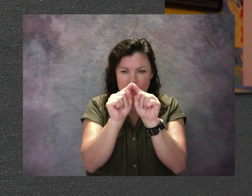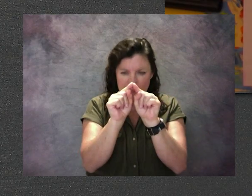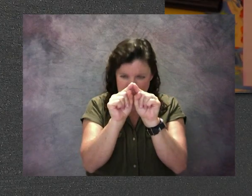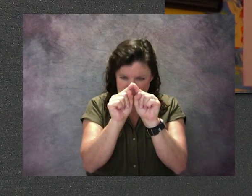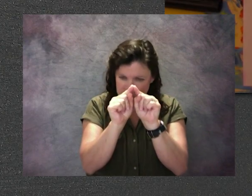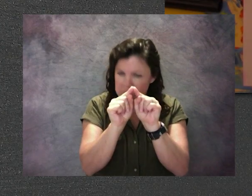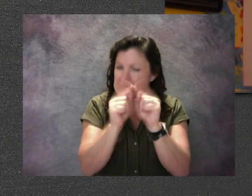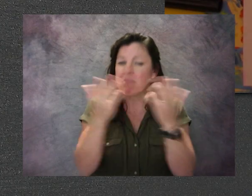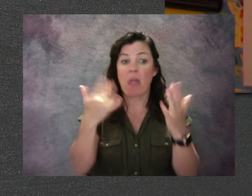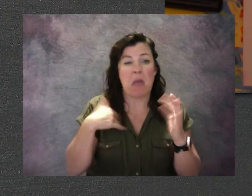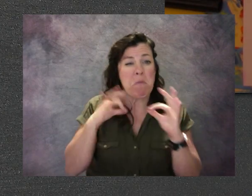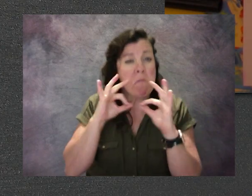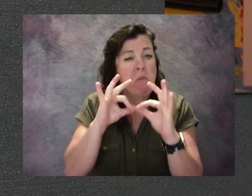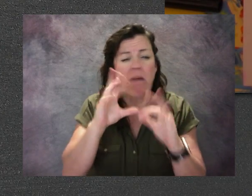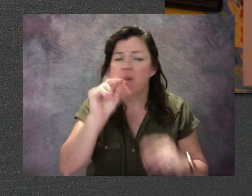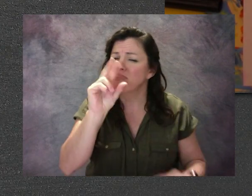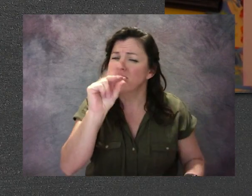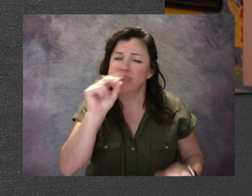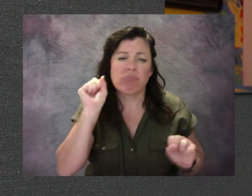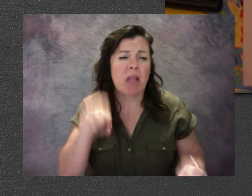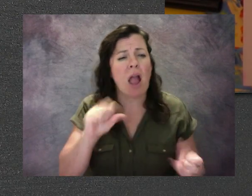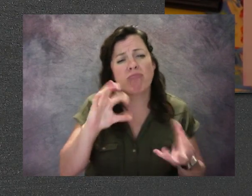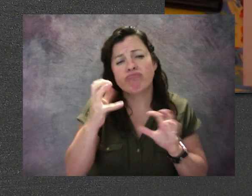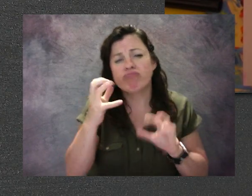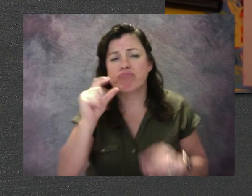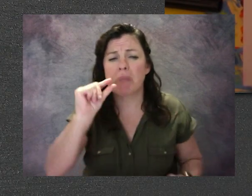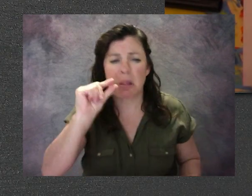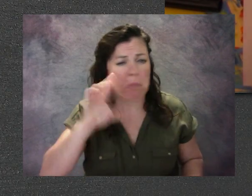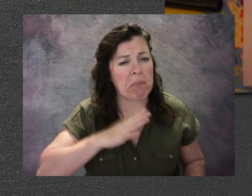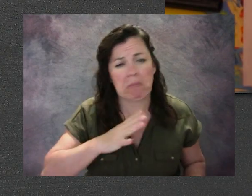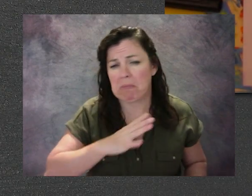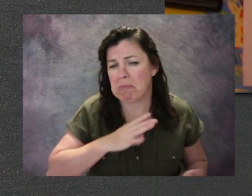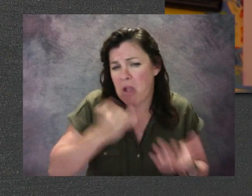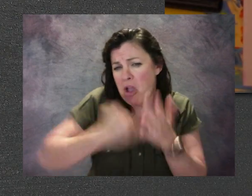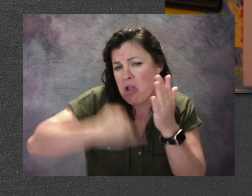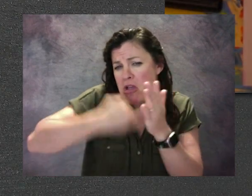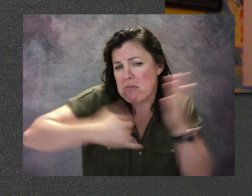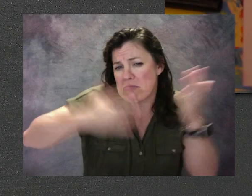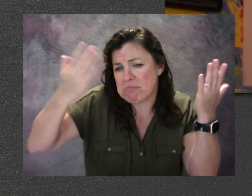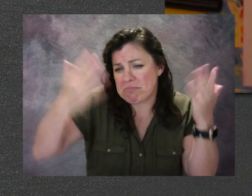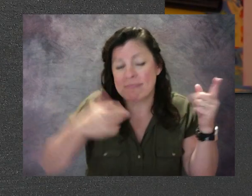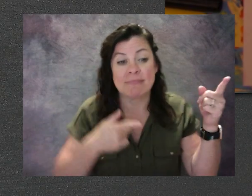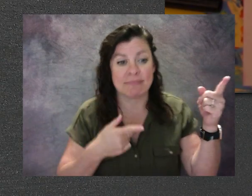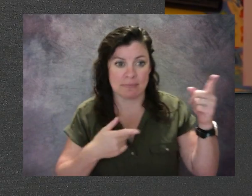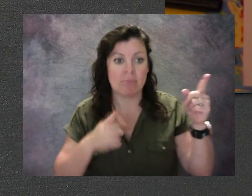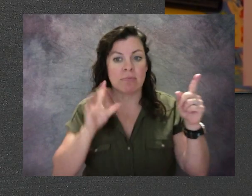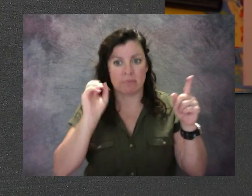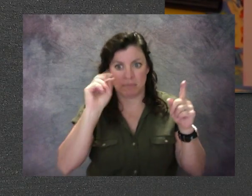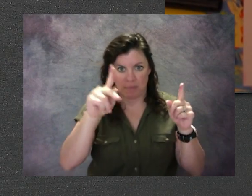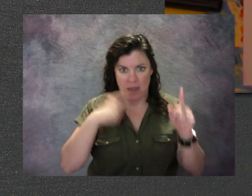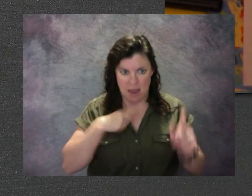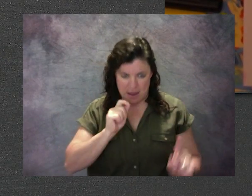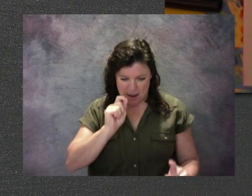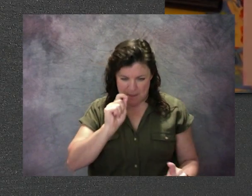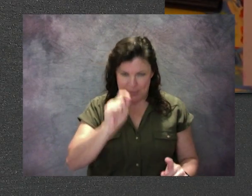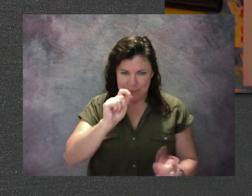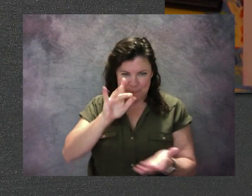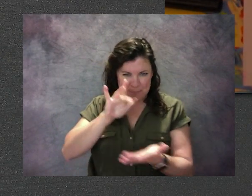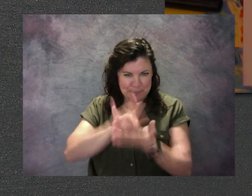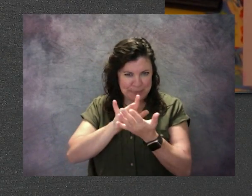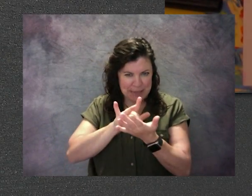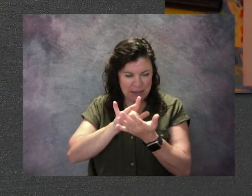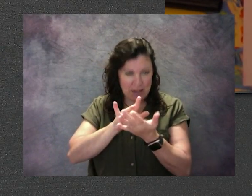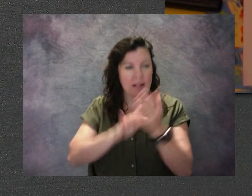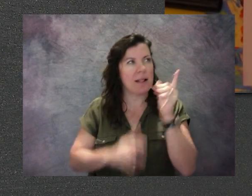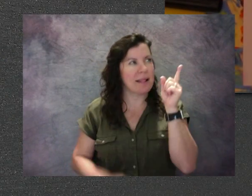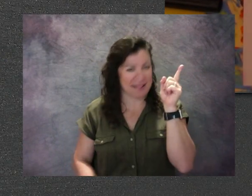come down right about here. That's probably a whole hand. I'll put a dot. Now